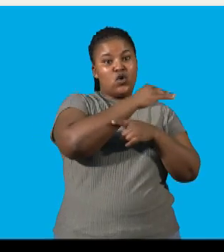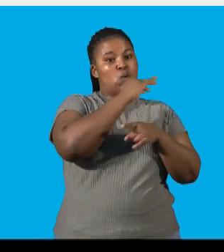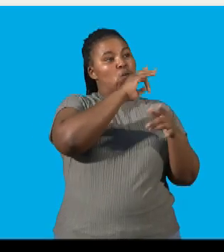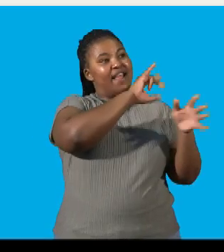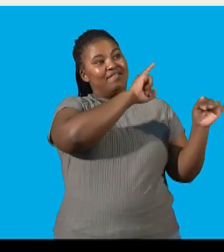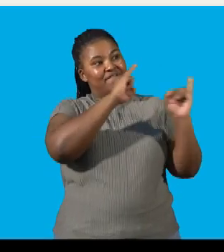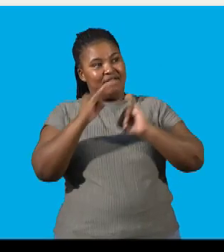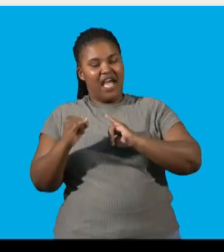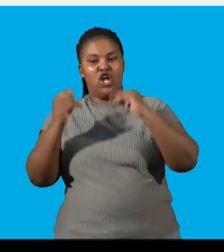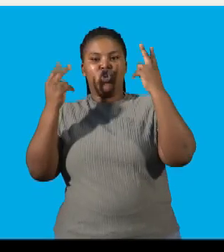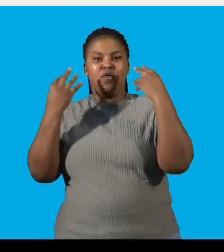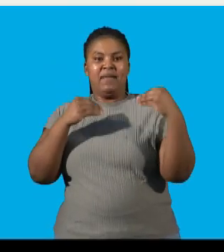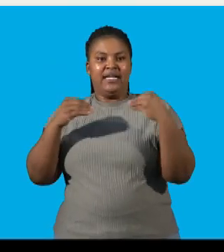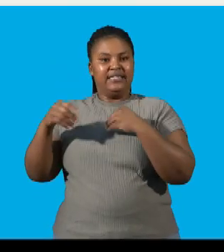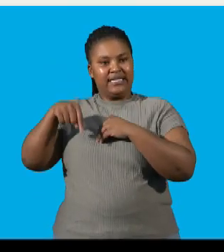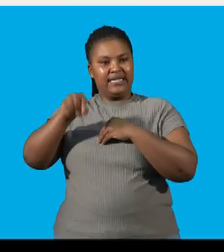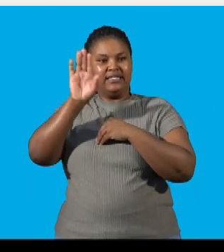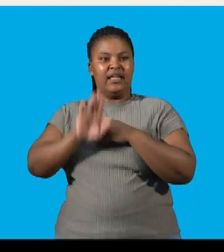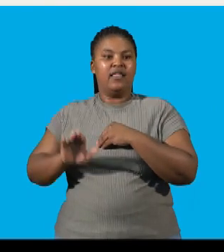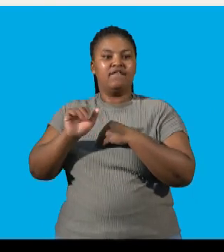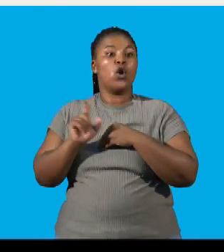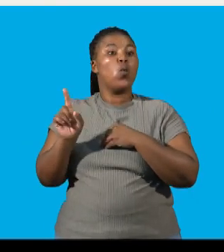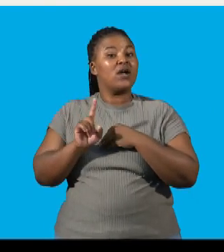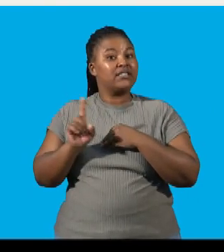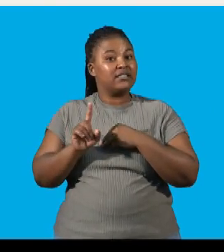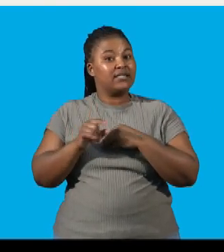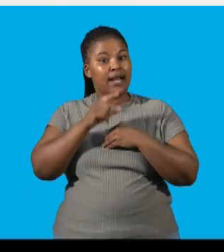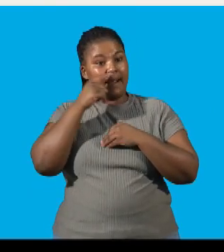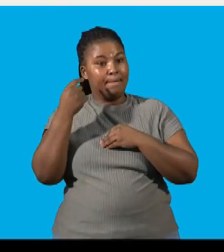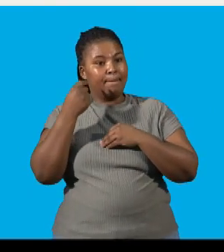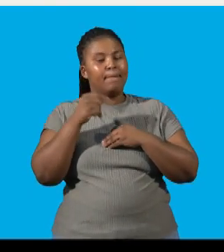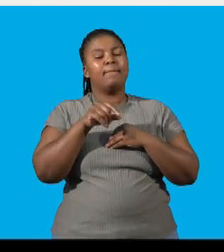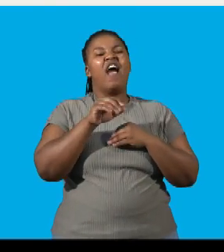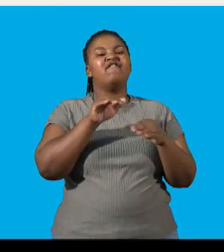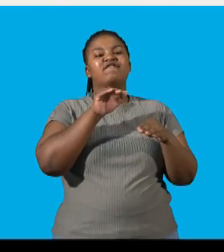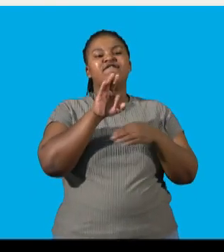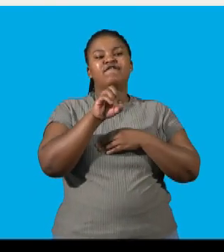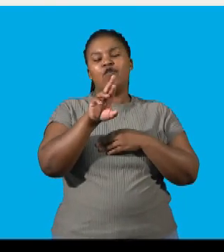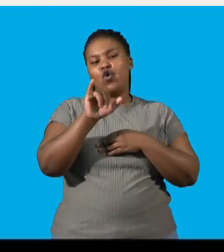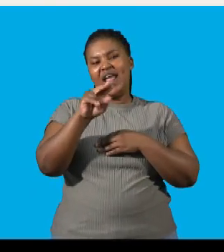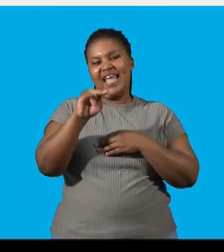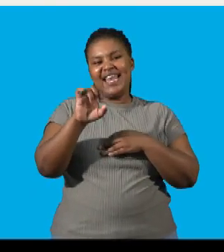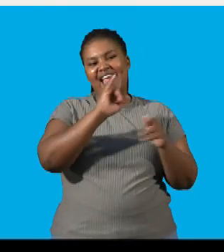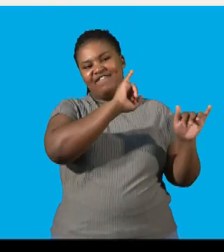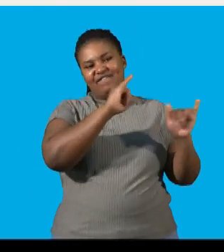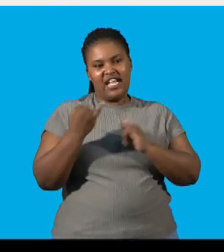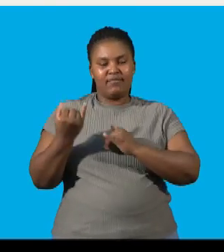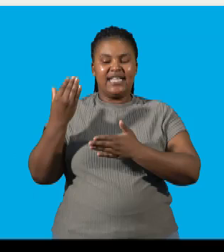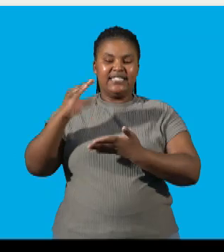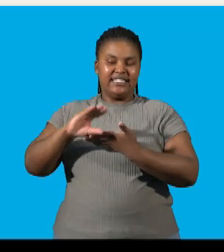new manufacturing businesses in South Africa. That is a foreign